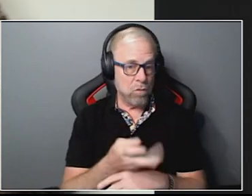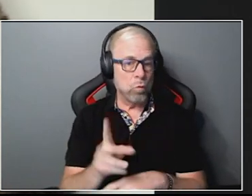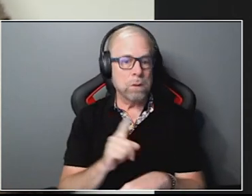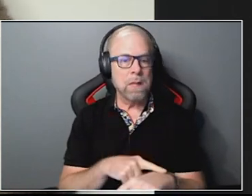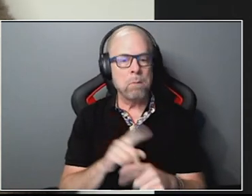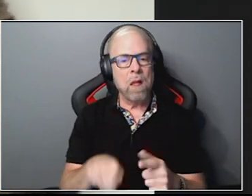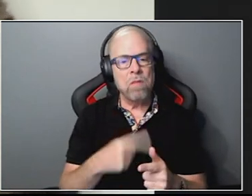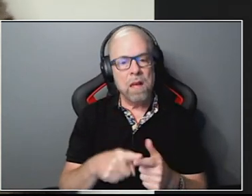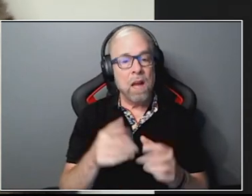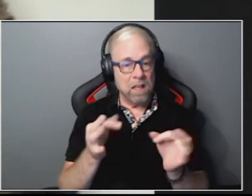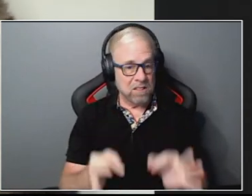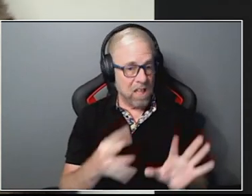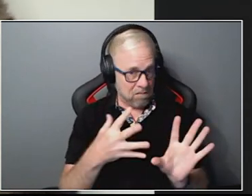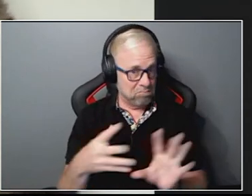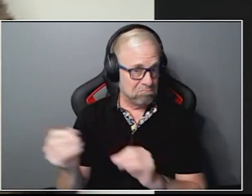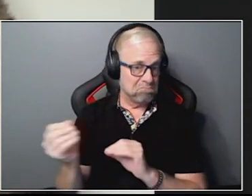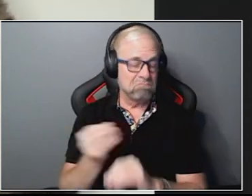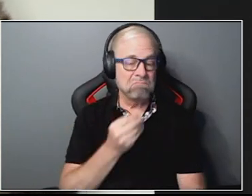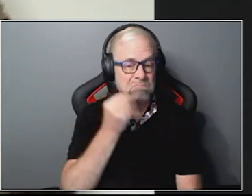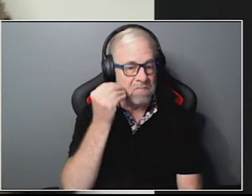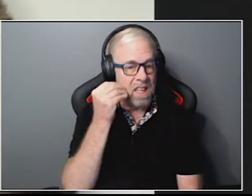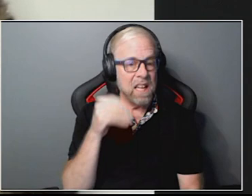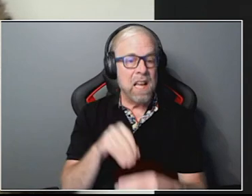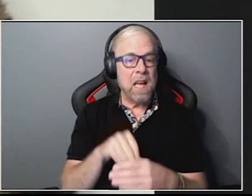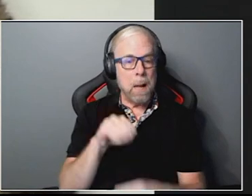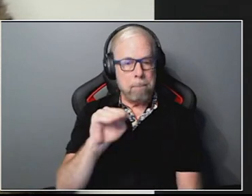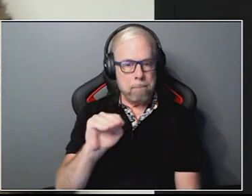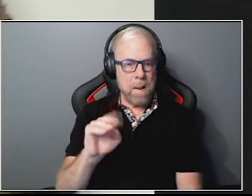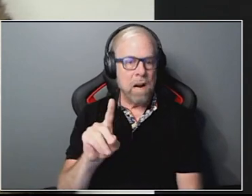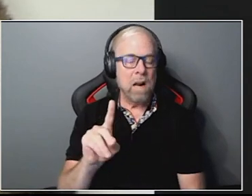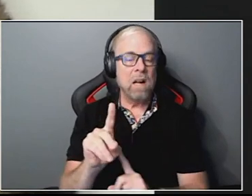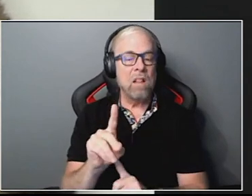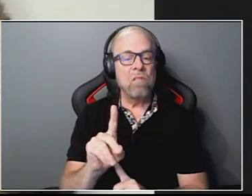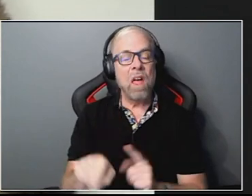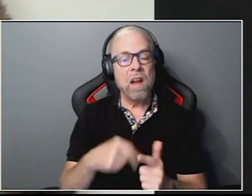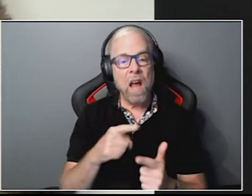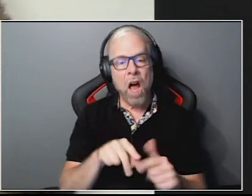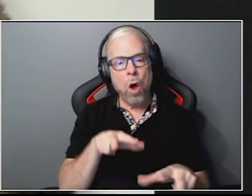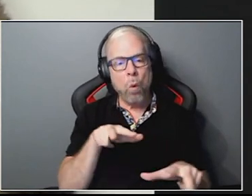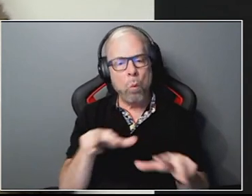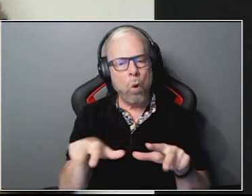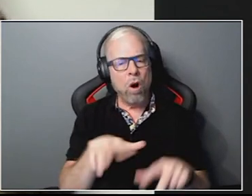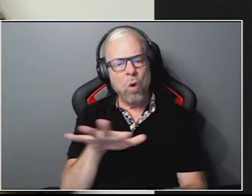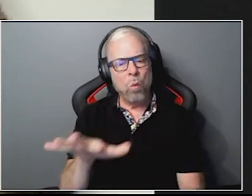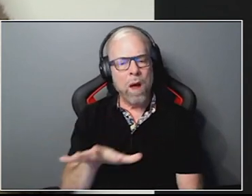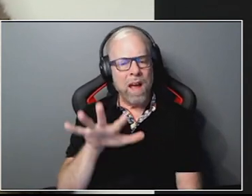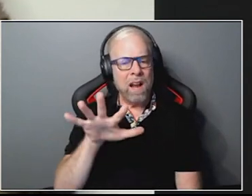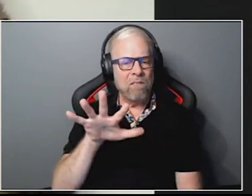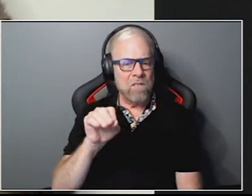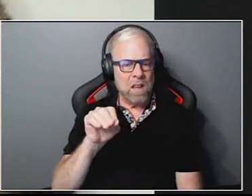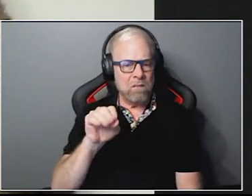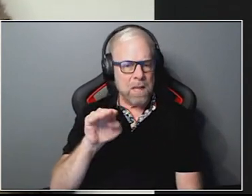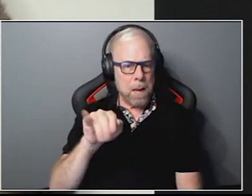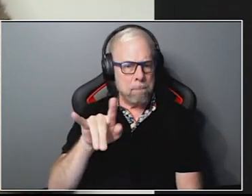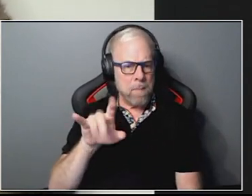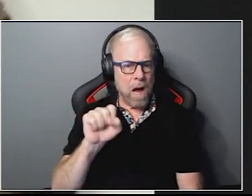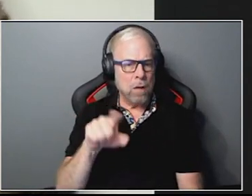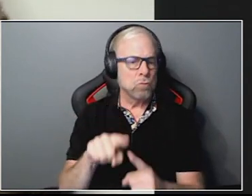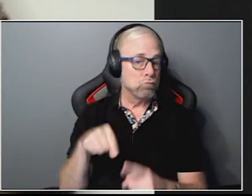leave home in Maryland, and I ended up walking about 50 miles to Washington, D.C., and